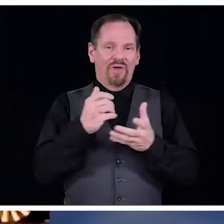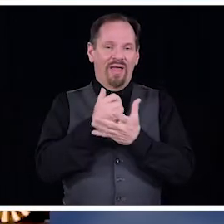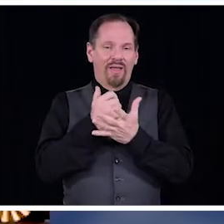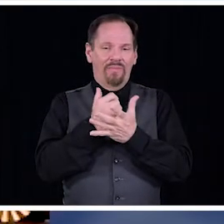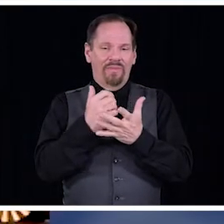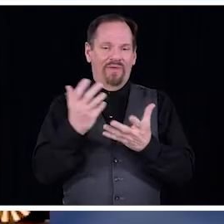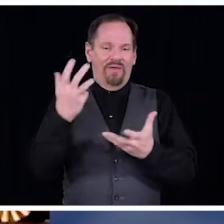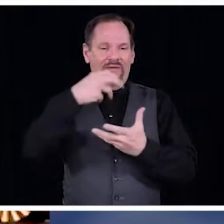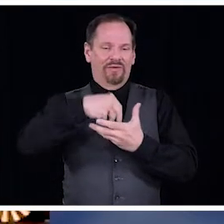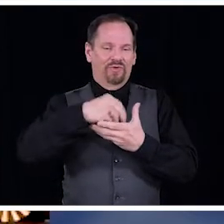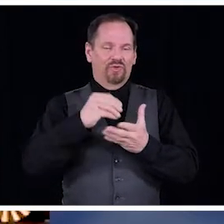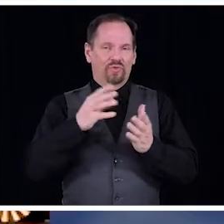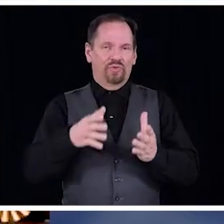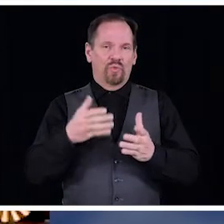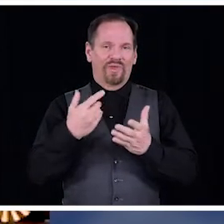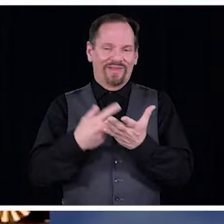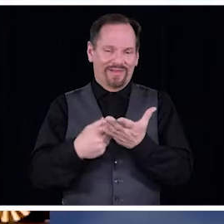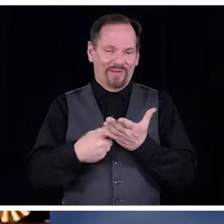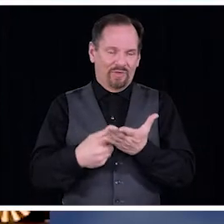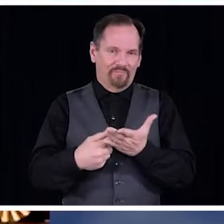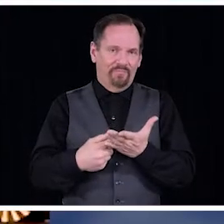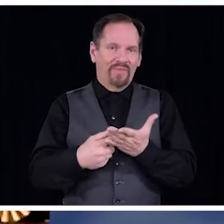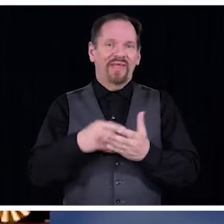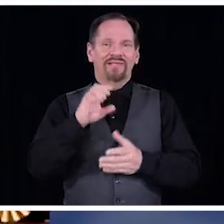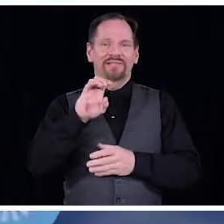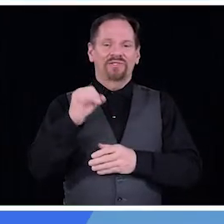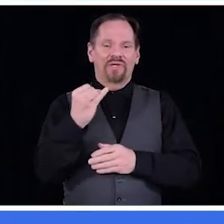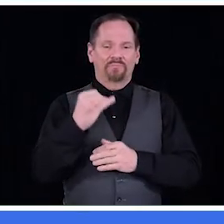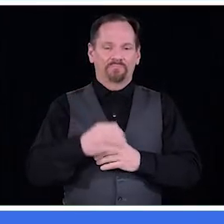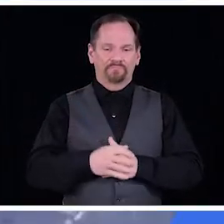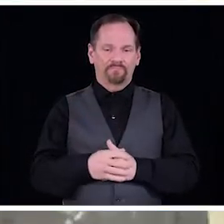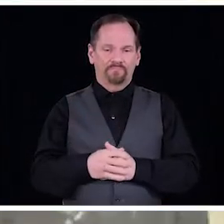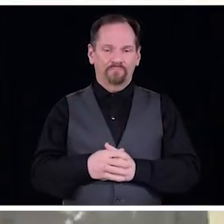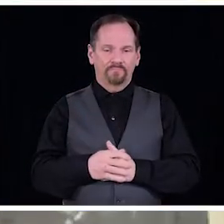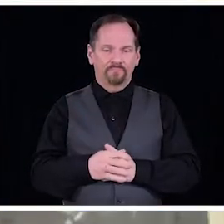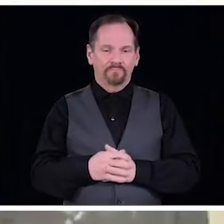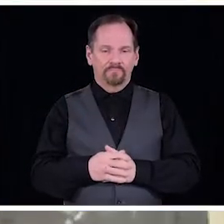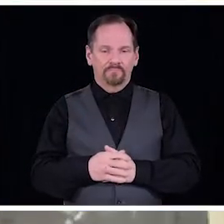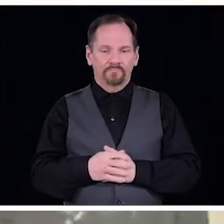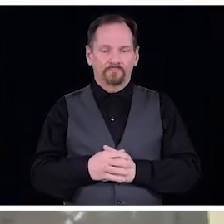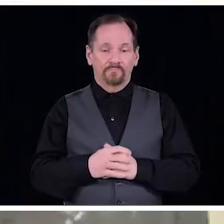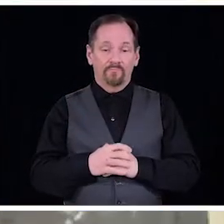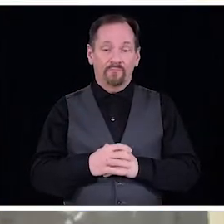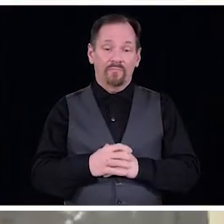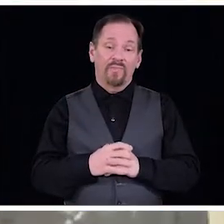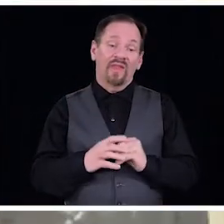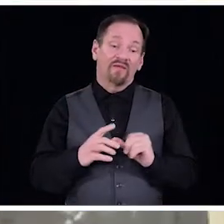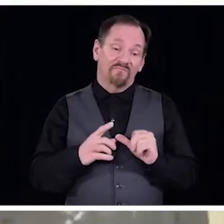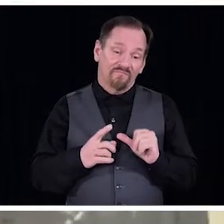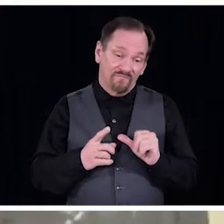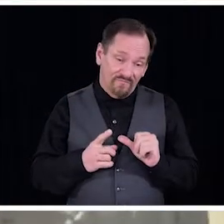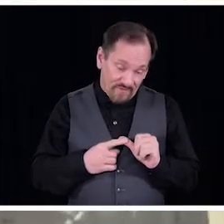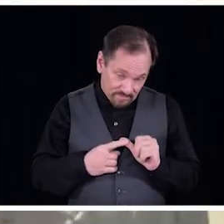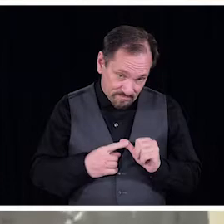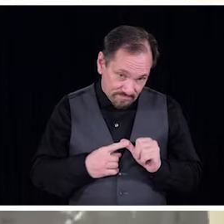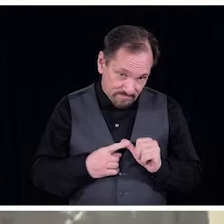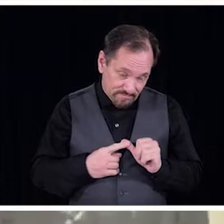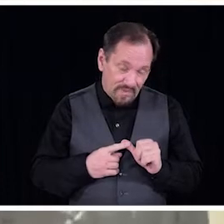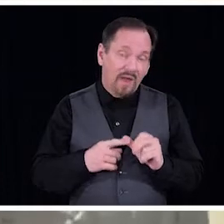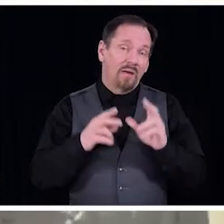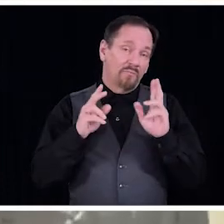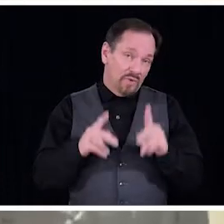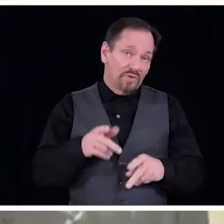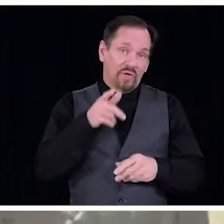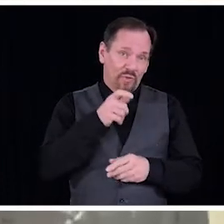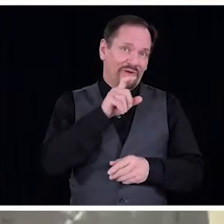students. I am pleased to introduce CJ Hartung. First, be a person who needs people. People